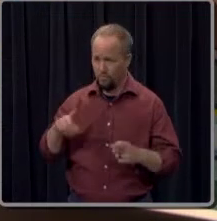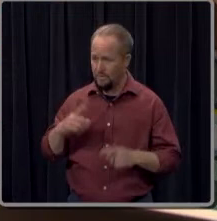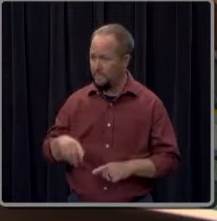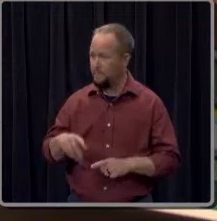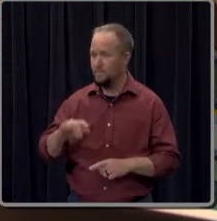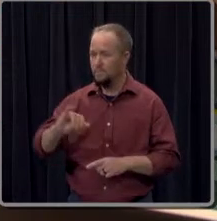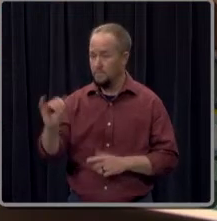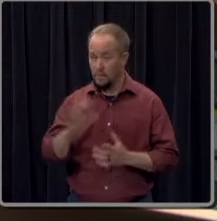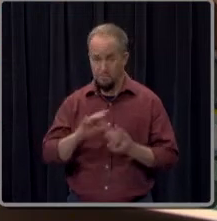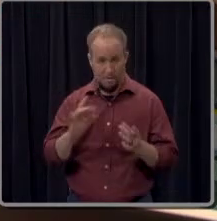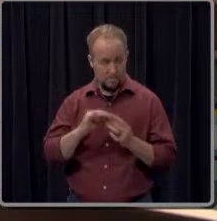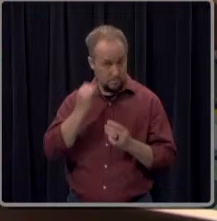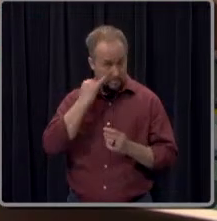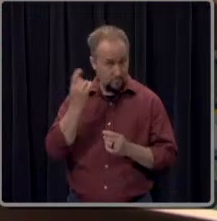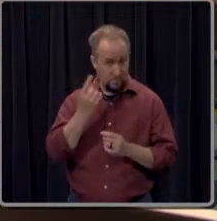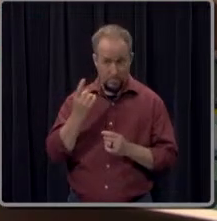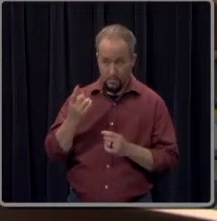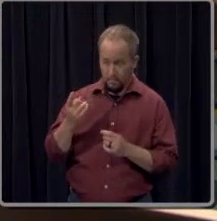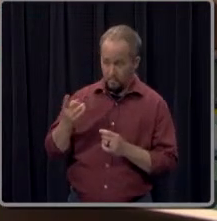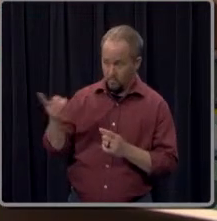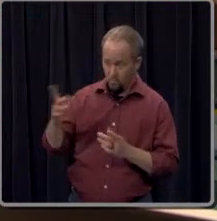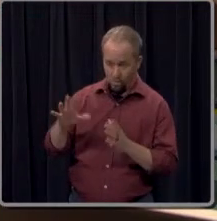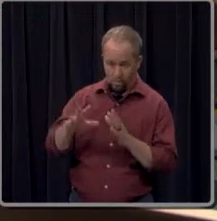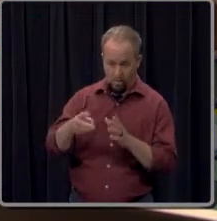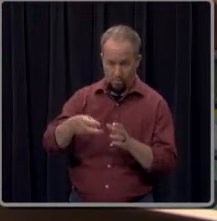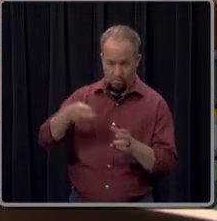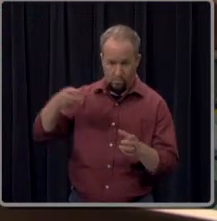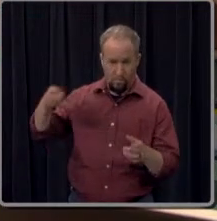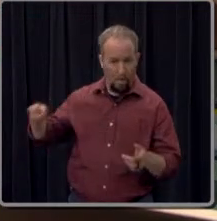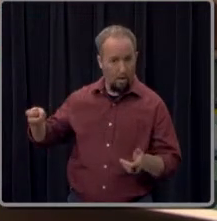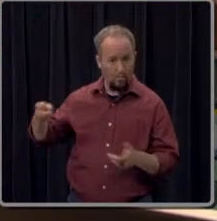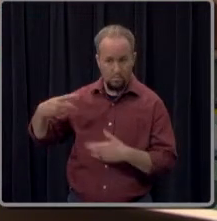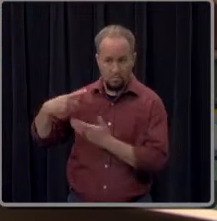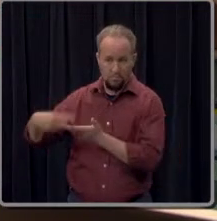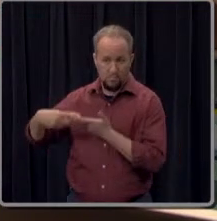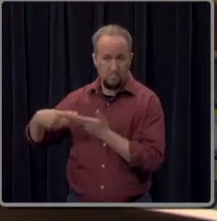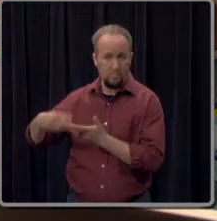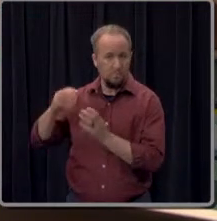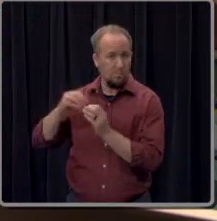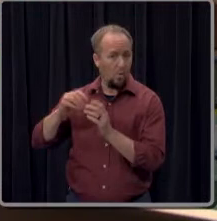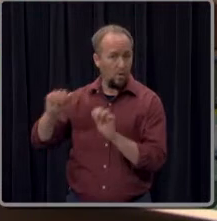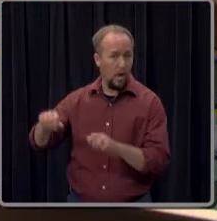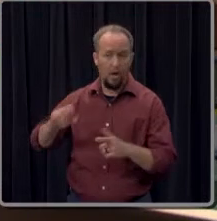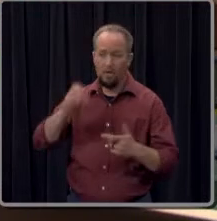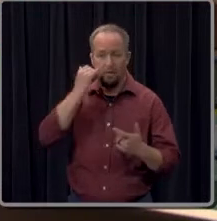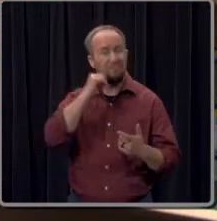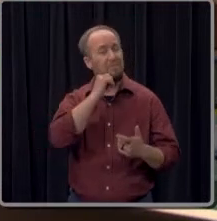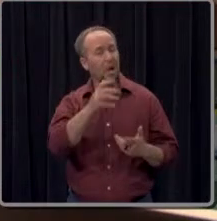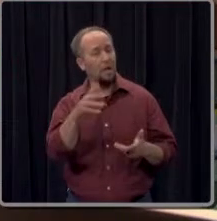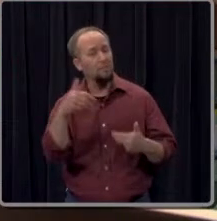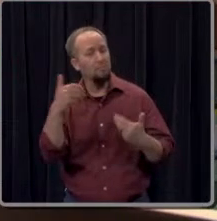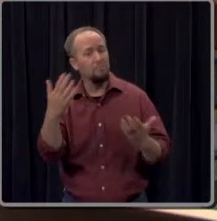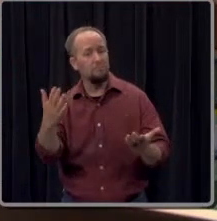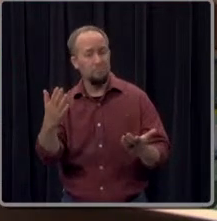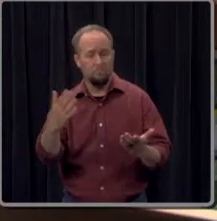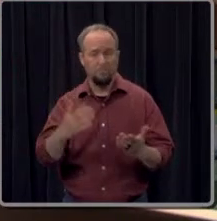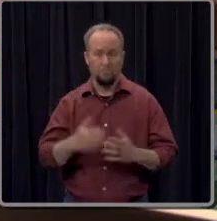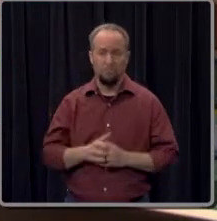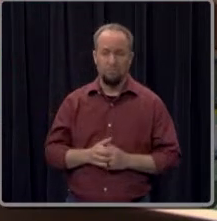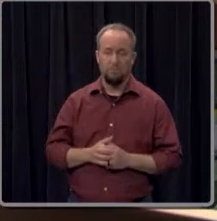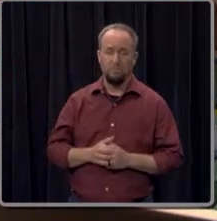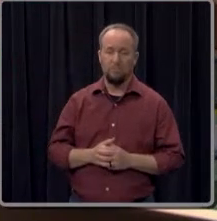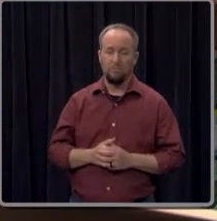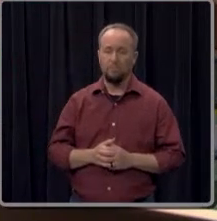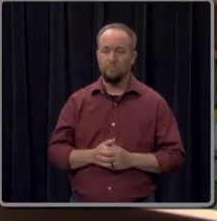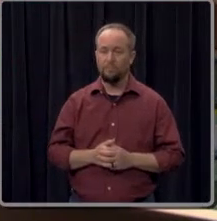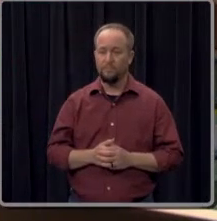Same message. If there's something that anyone would like pulled out to further discuss, we can certainly do that. Otherwise, I